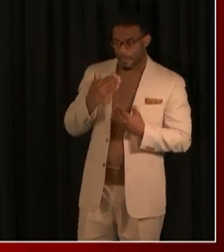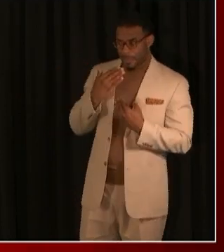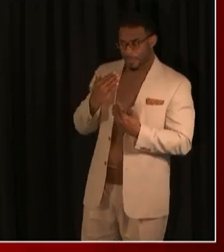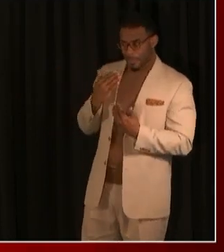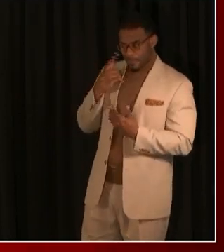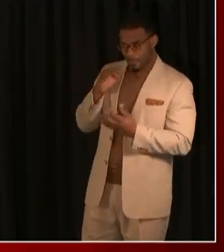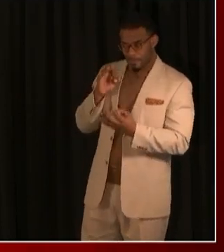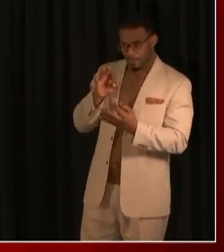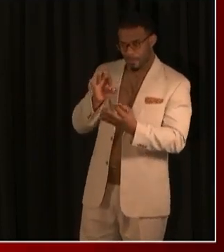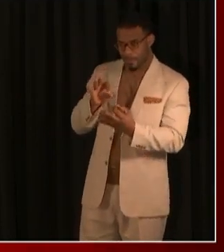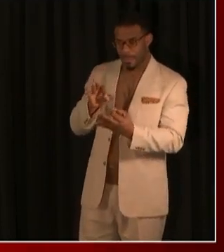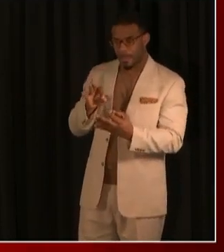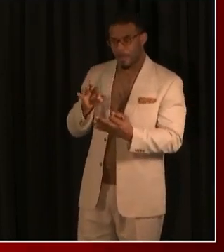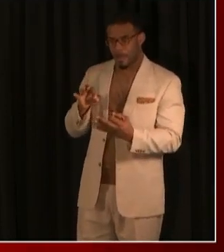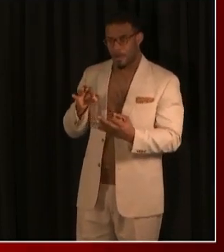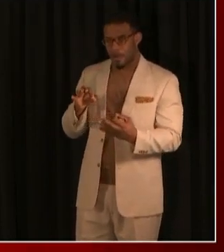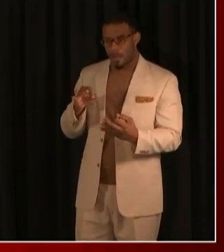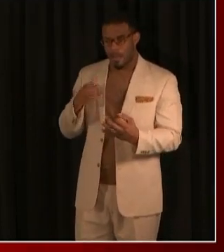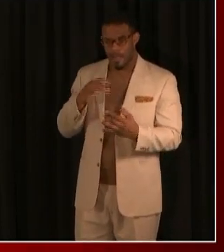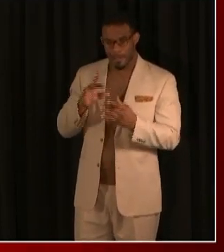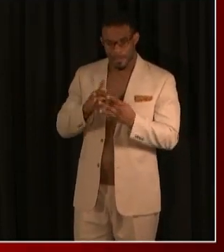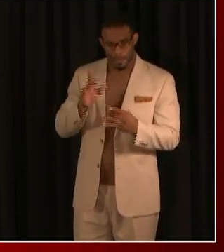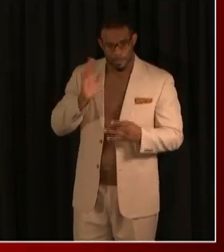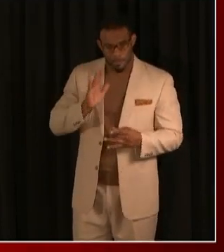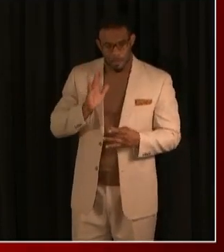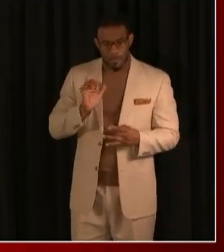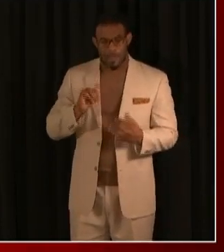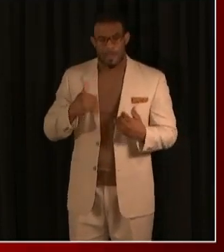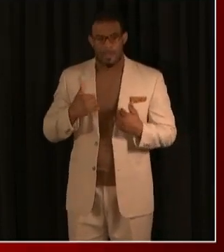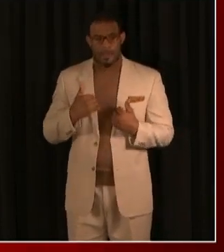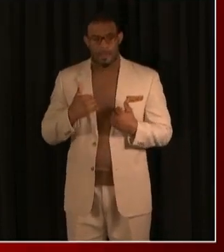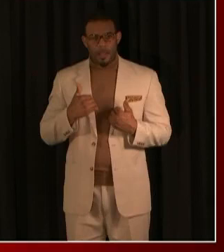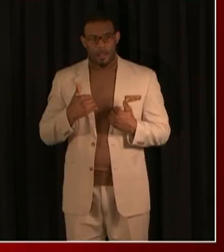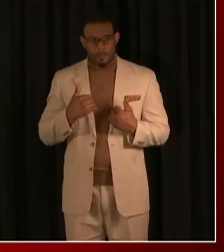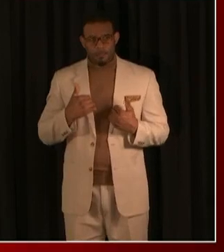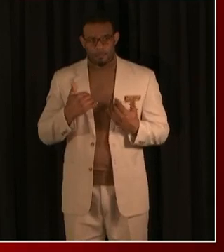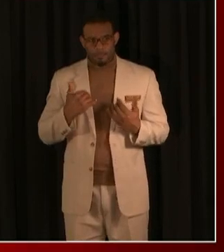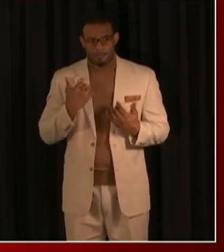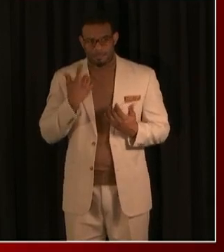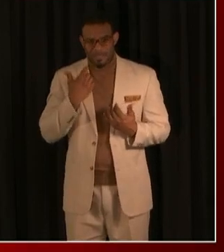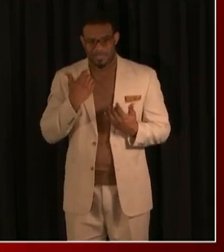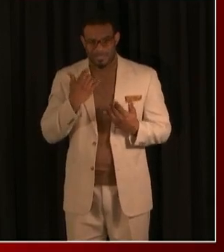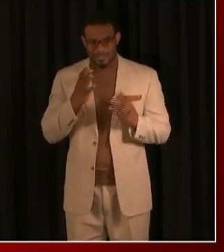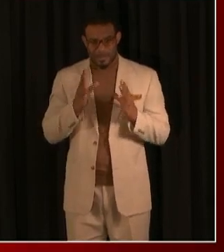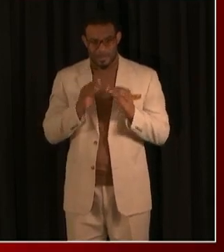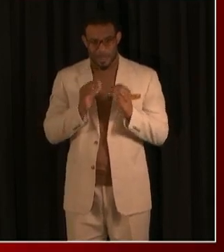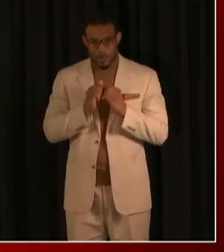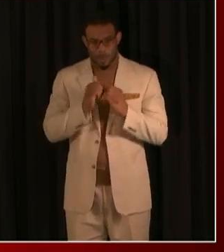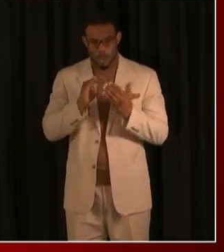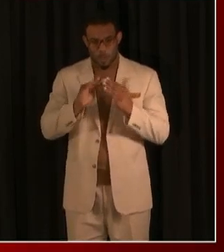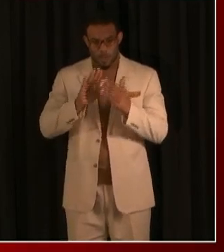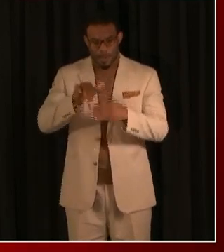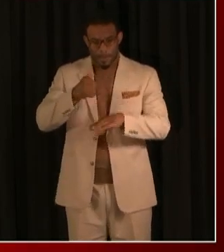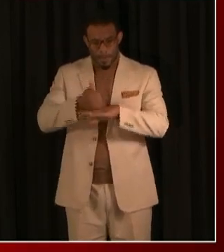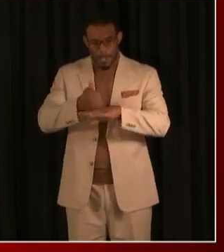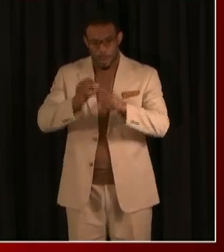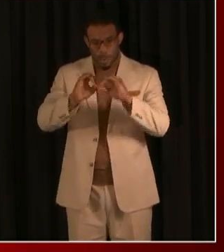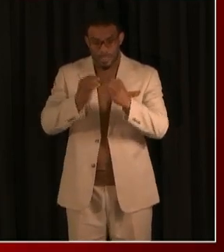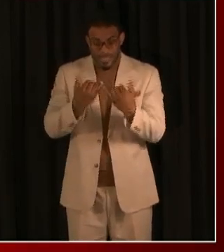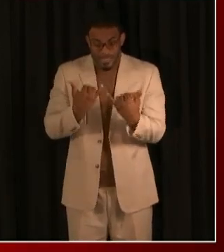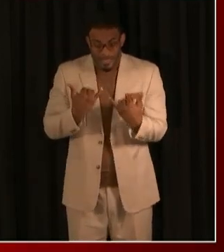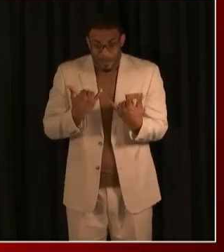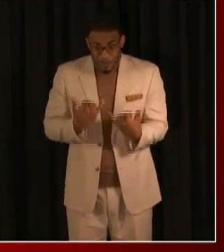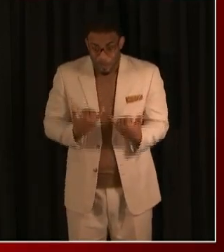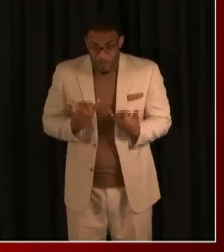Yes, thank you for that feedback. We have, like I mentioned earlier, we met with the community-based organizations